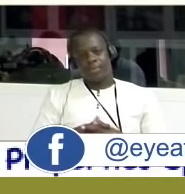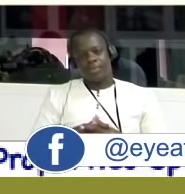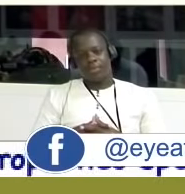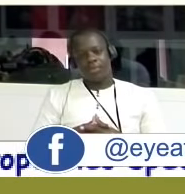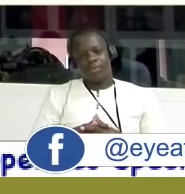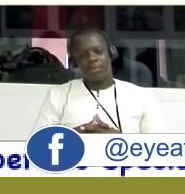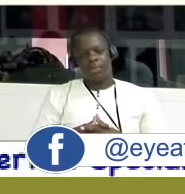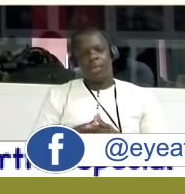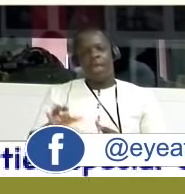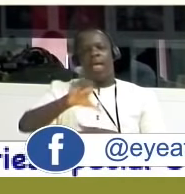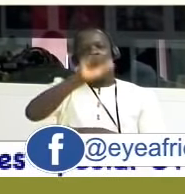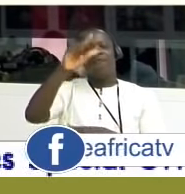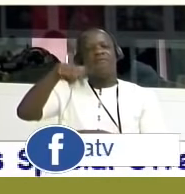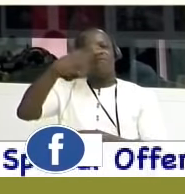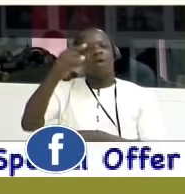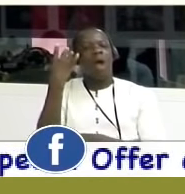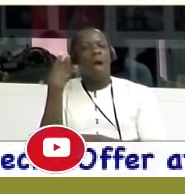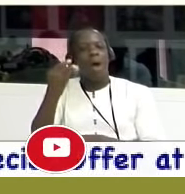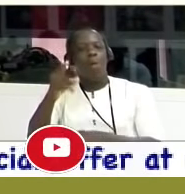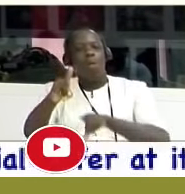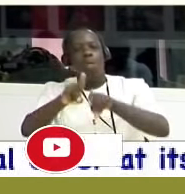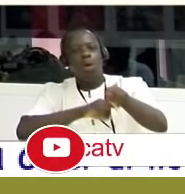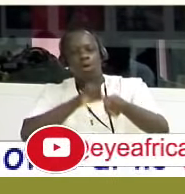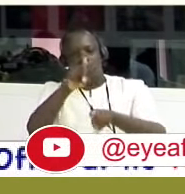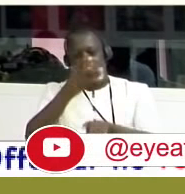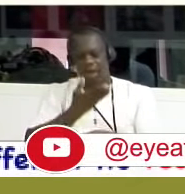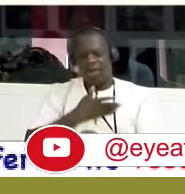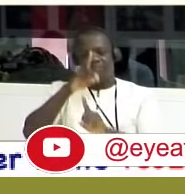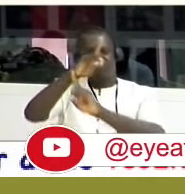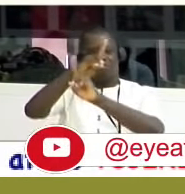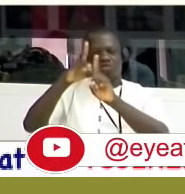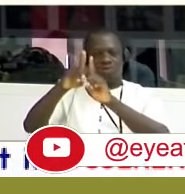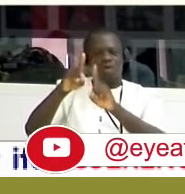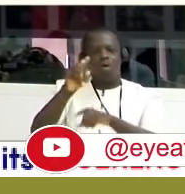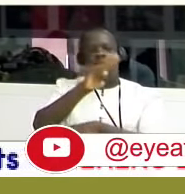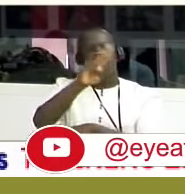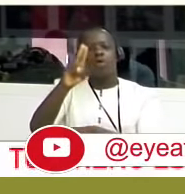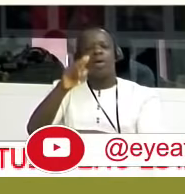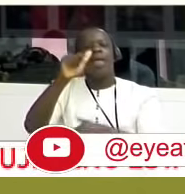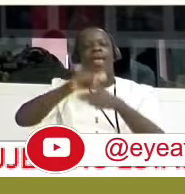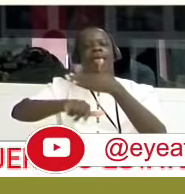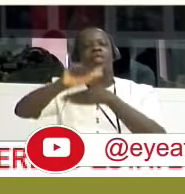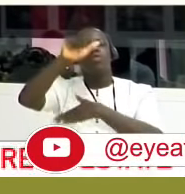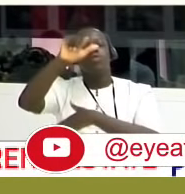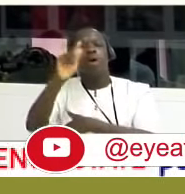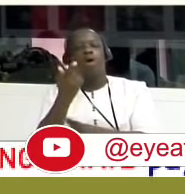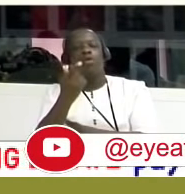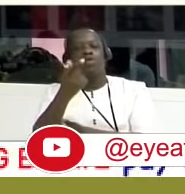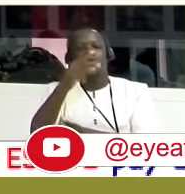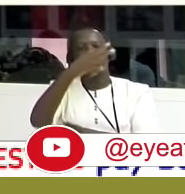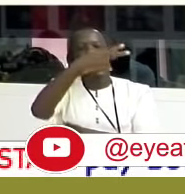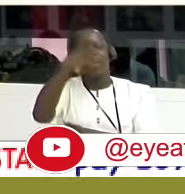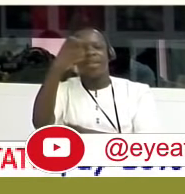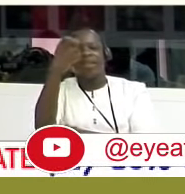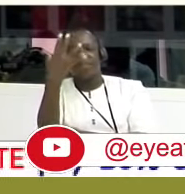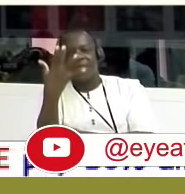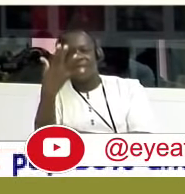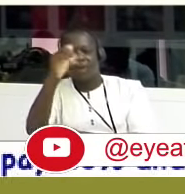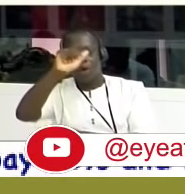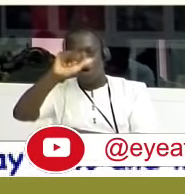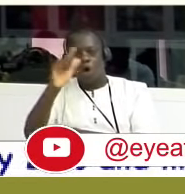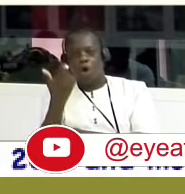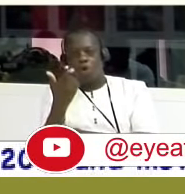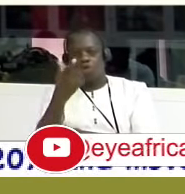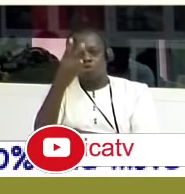And for how long did you hold that position? No, it was in August, sorry, on the 25th of August